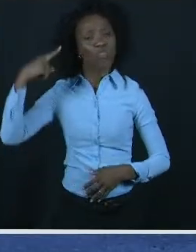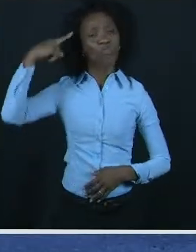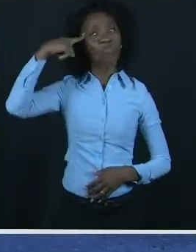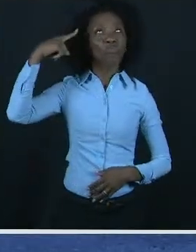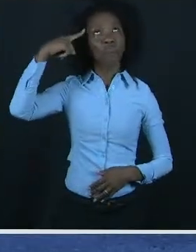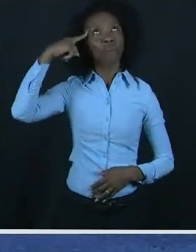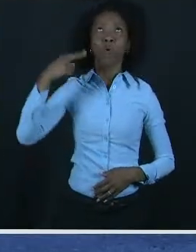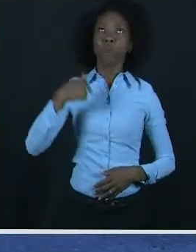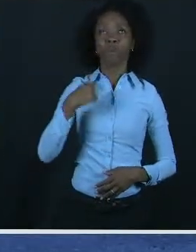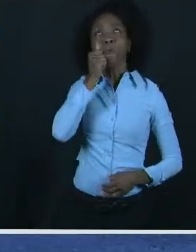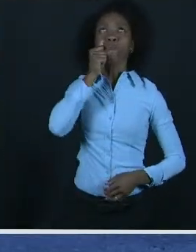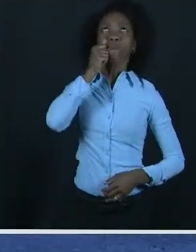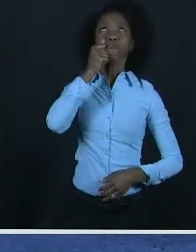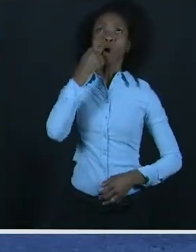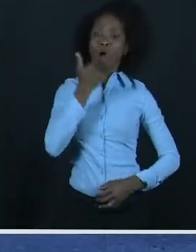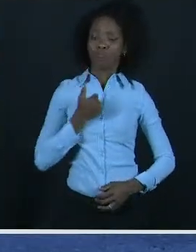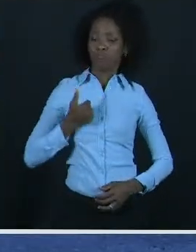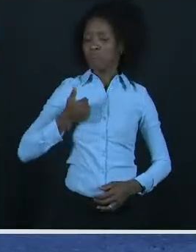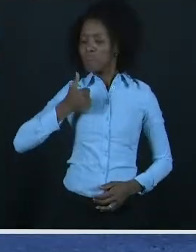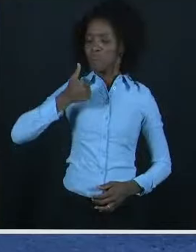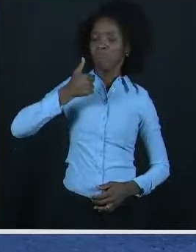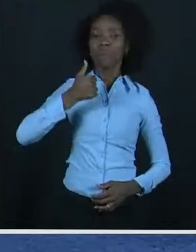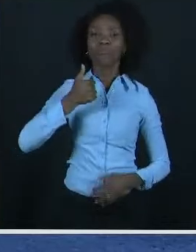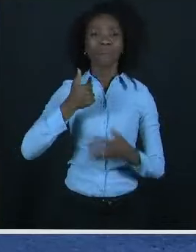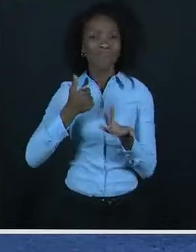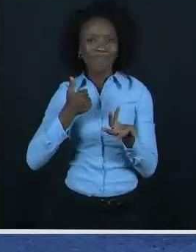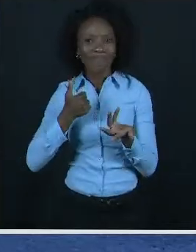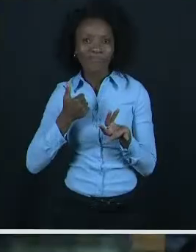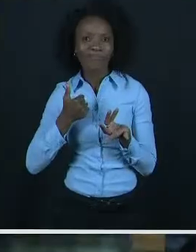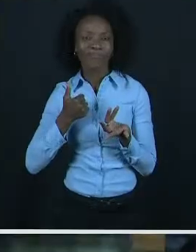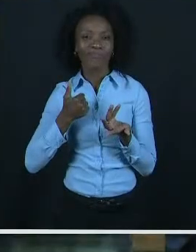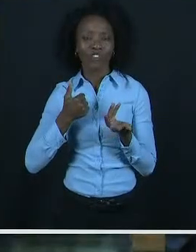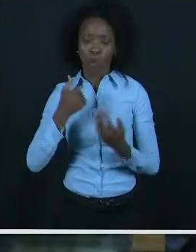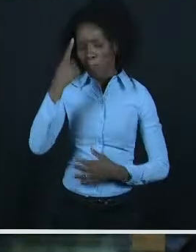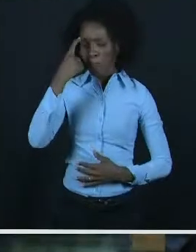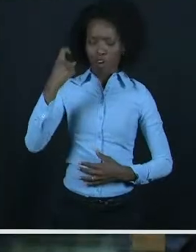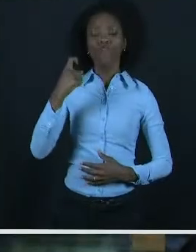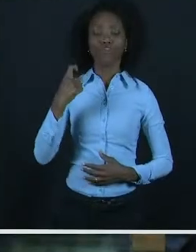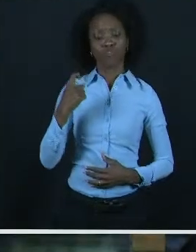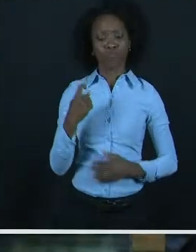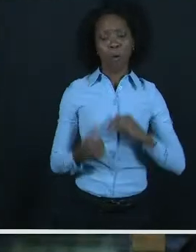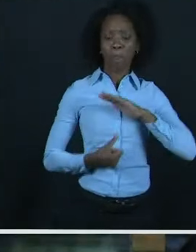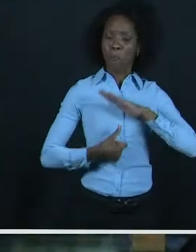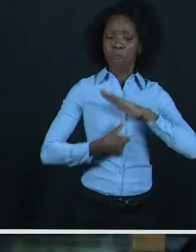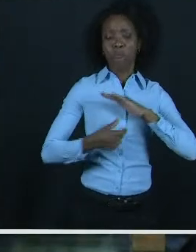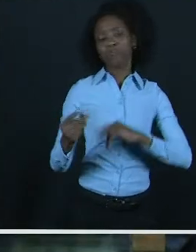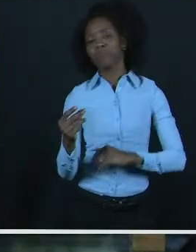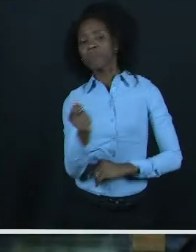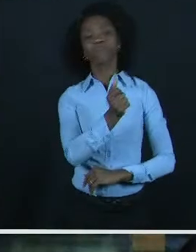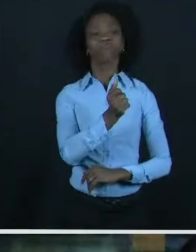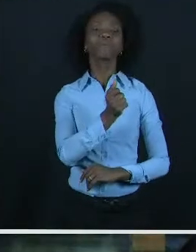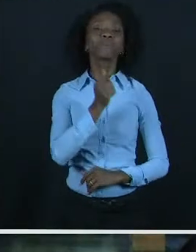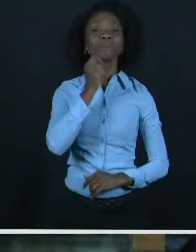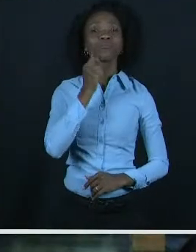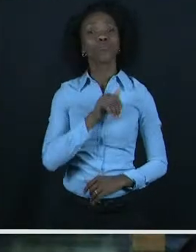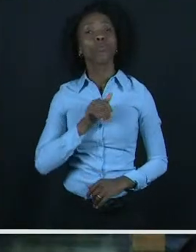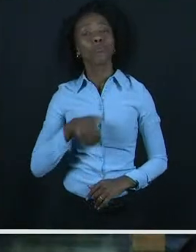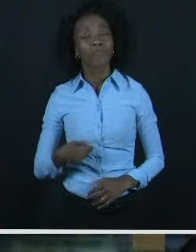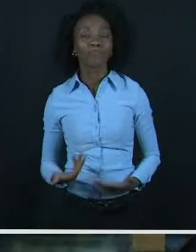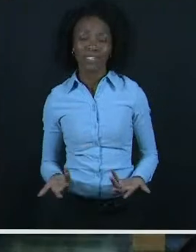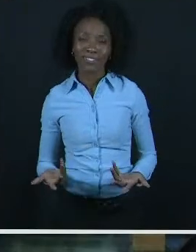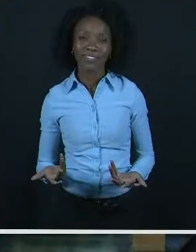with patriarchy, believing that, they are much more important than the women of our